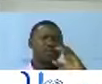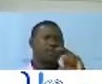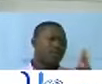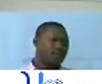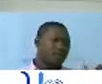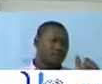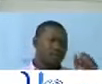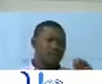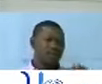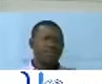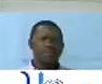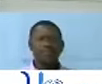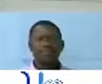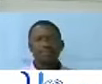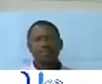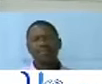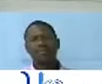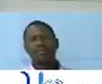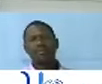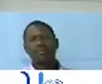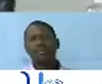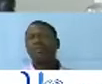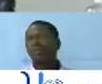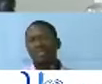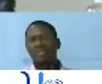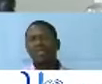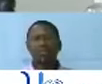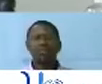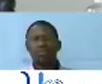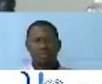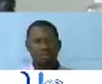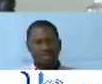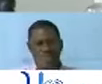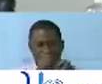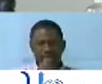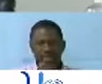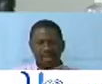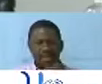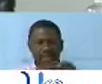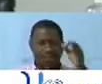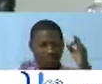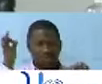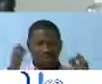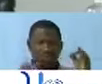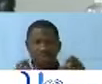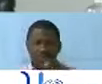point of him being arrested in the court premises.